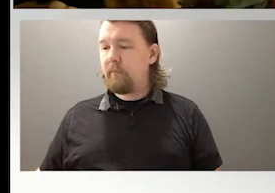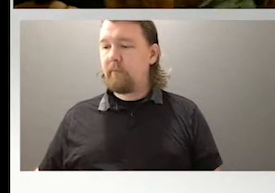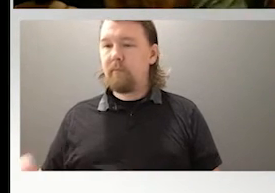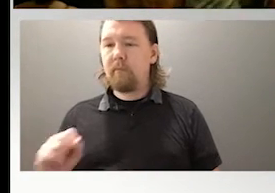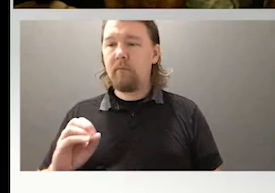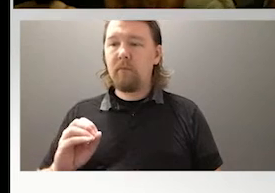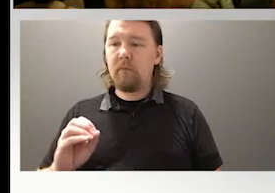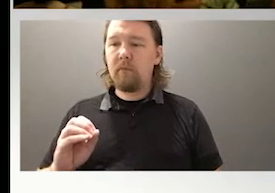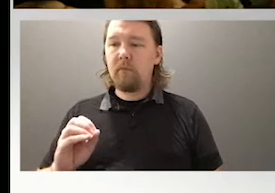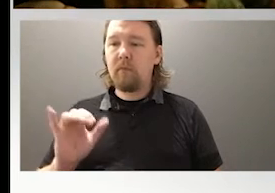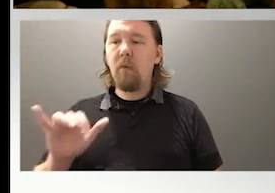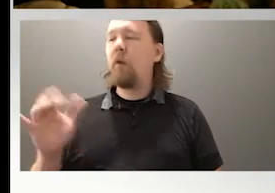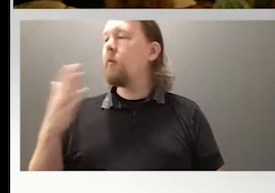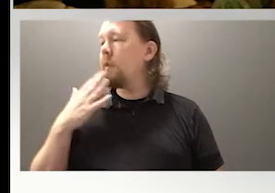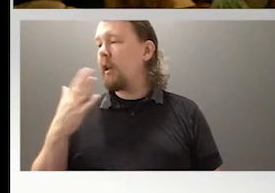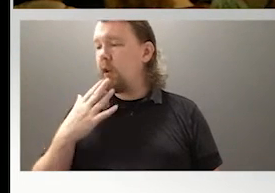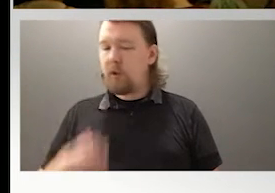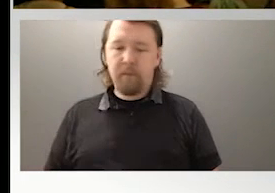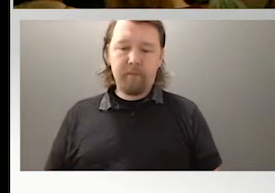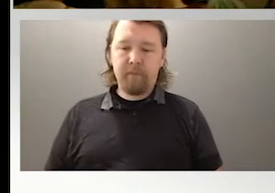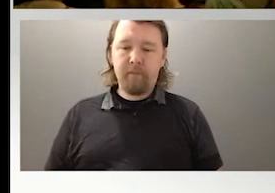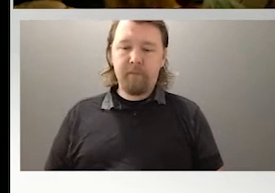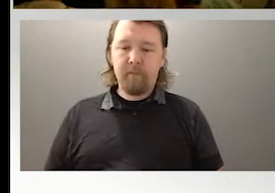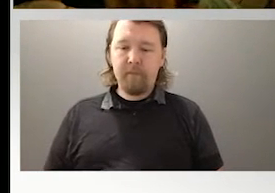Oh, whoops, I'll figure it out. Thank you.